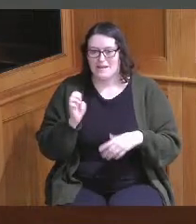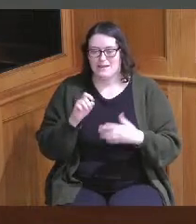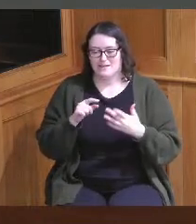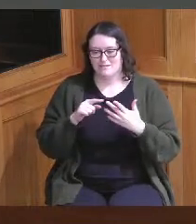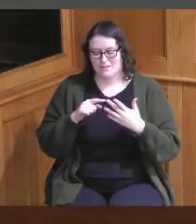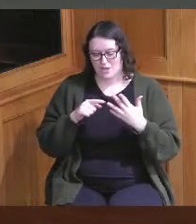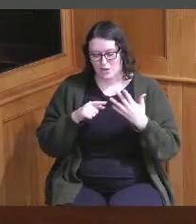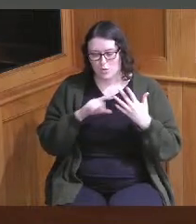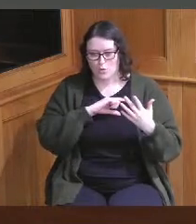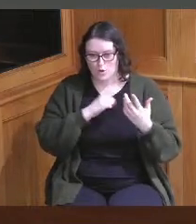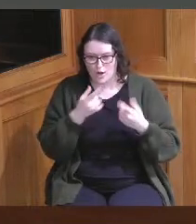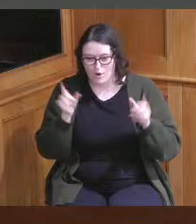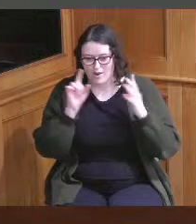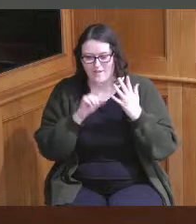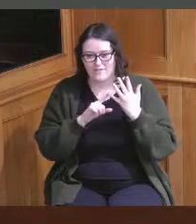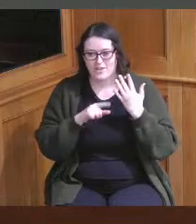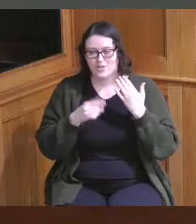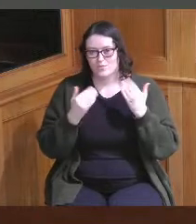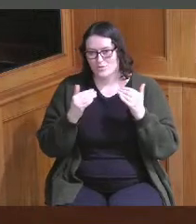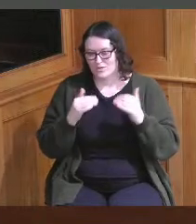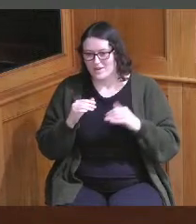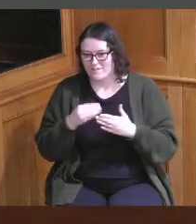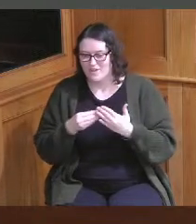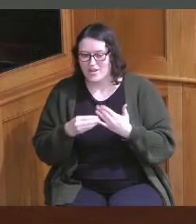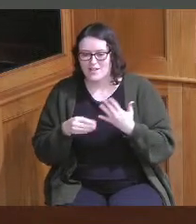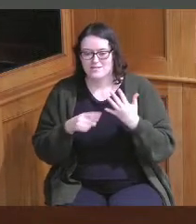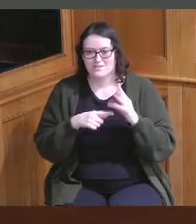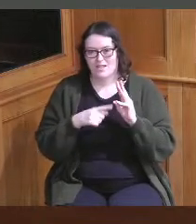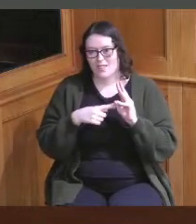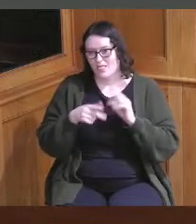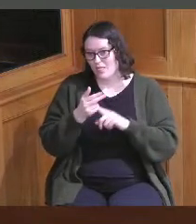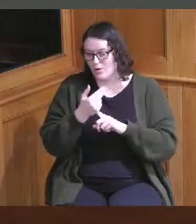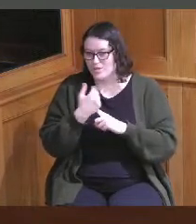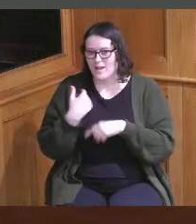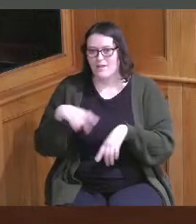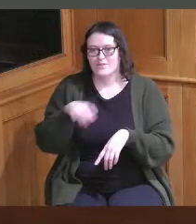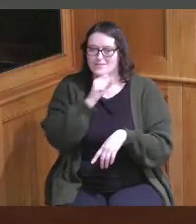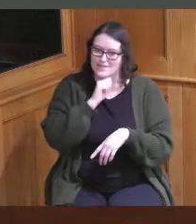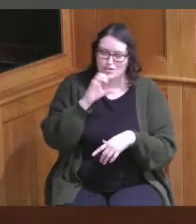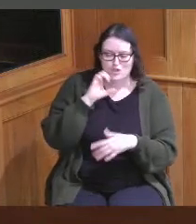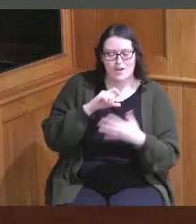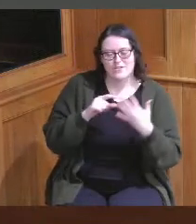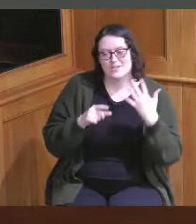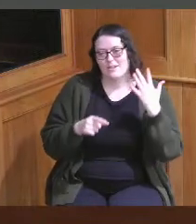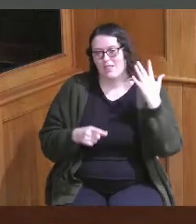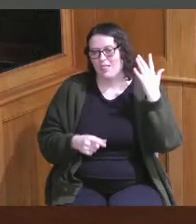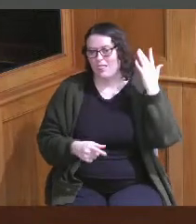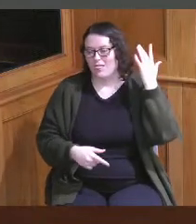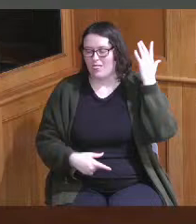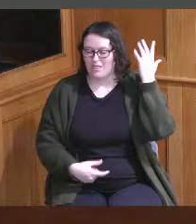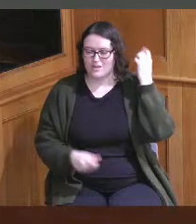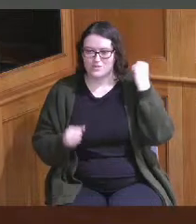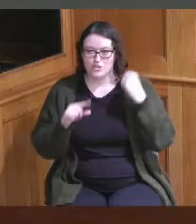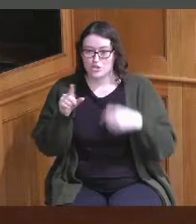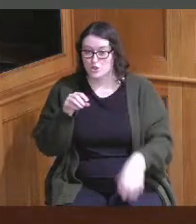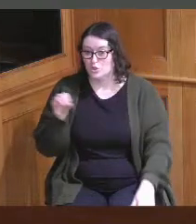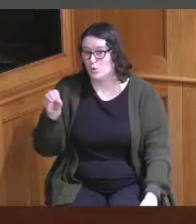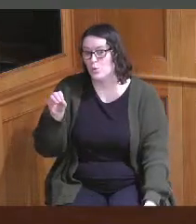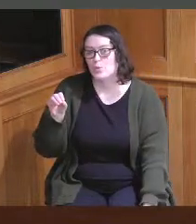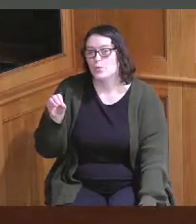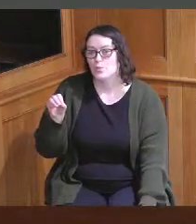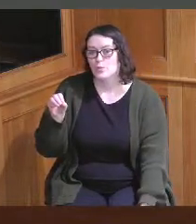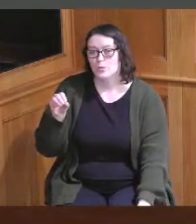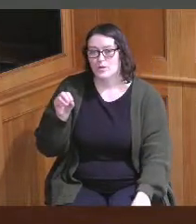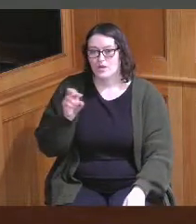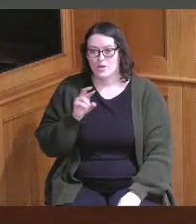various restricted funds, lodging tax, health and hospitalization tax, senior services, zoological gardens,